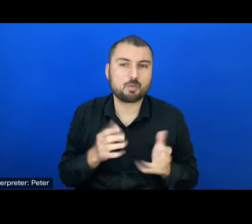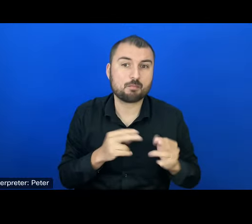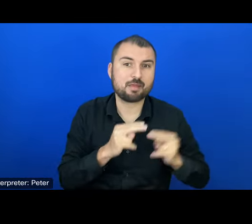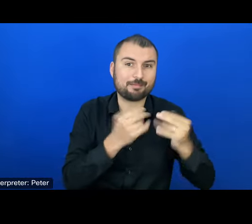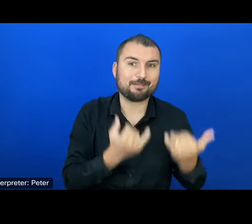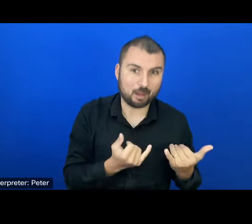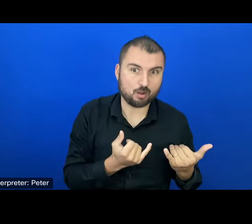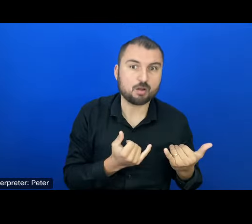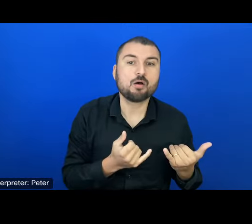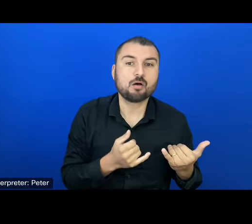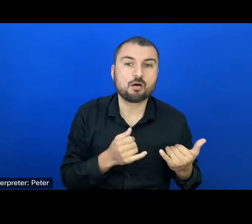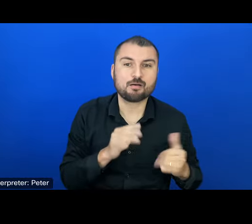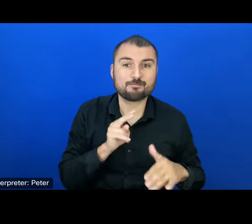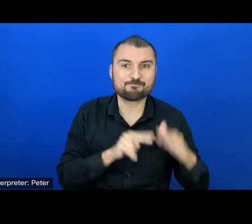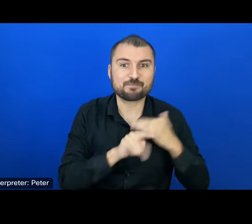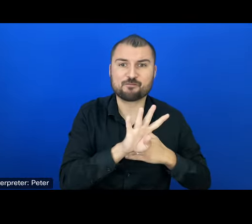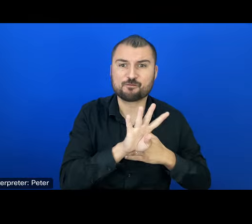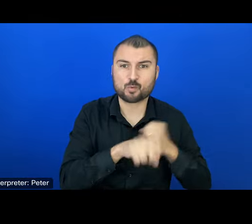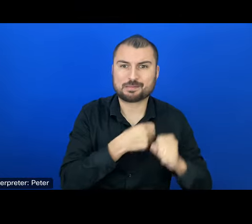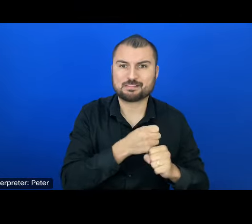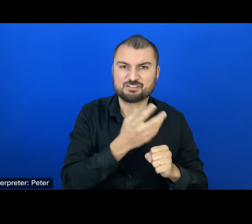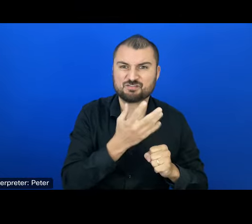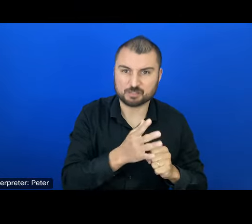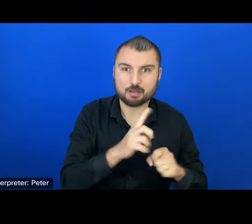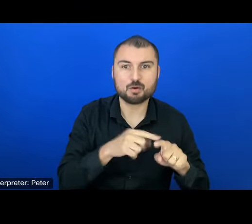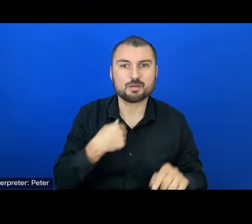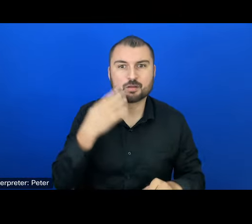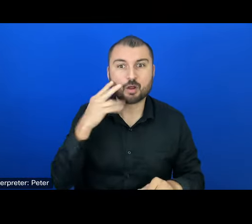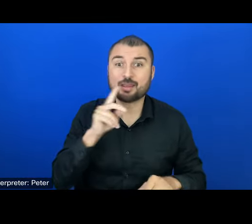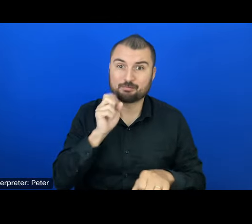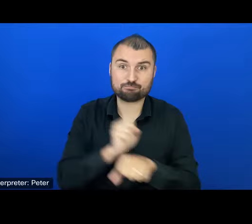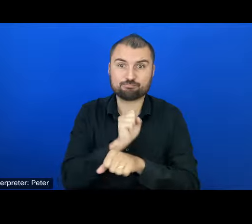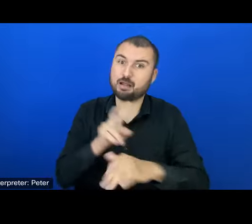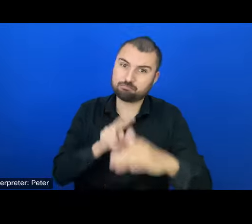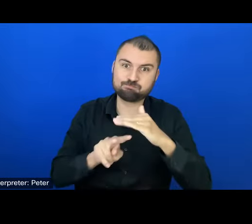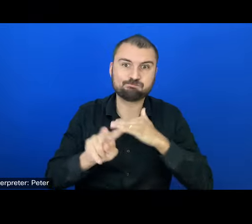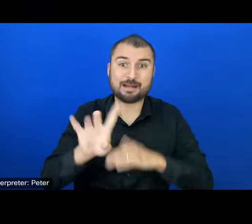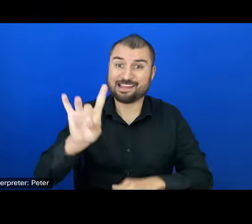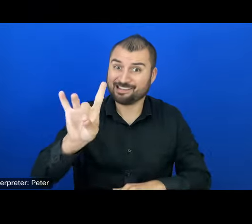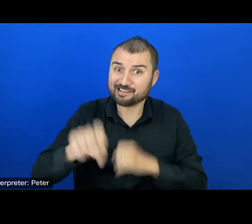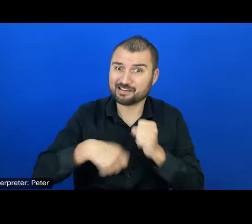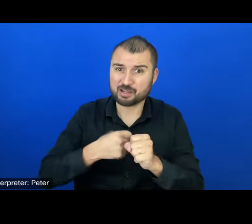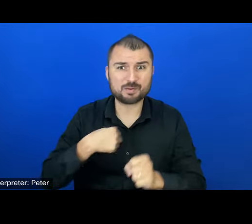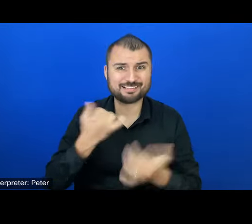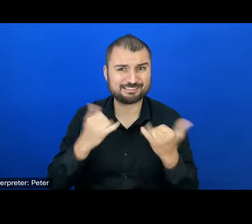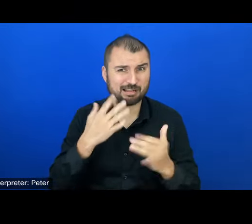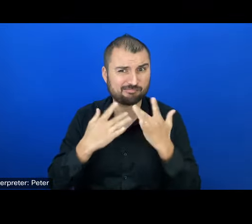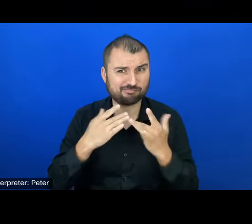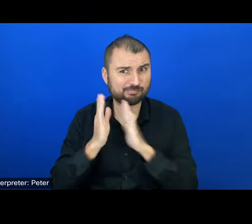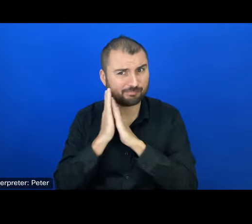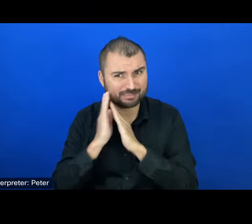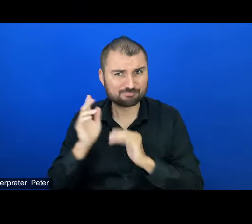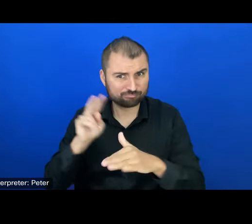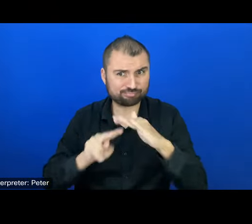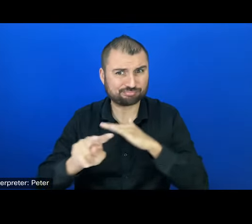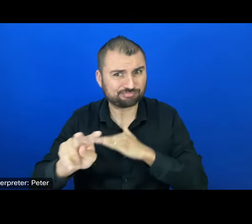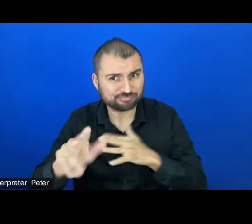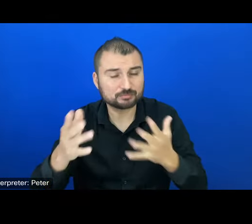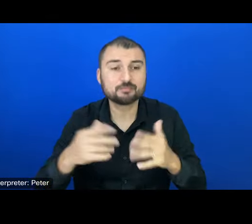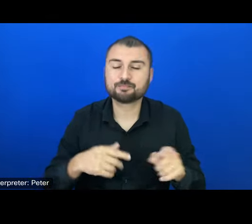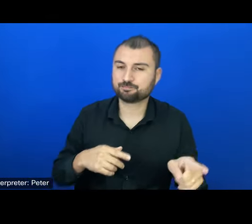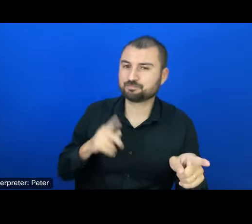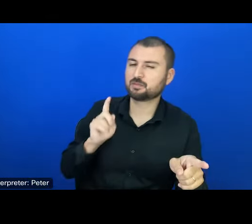when we know 8 years out from now, we're still going to be short beds. Thank you, Mr. Chair. So it's a valid question. So with the